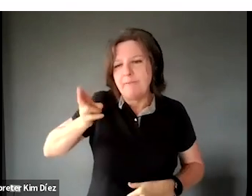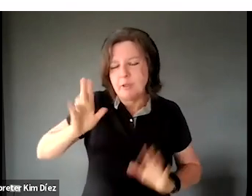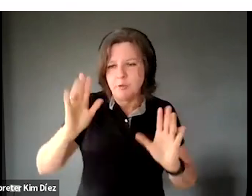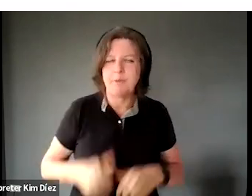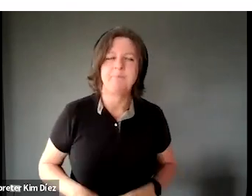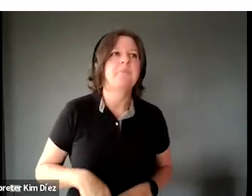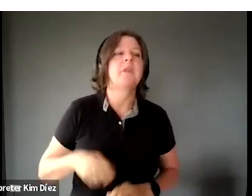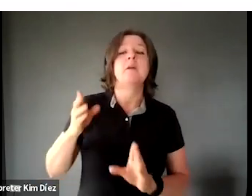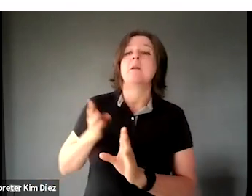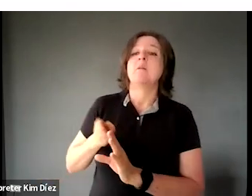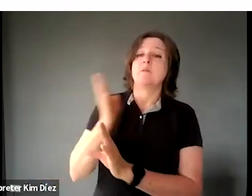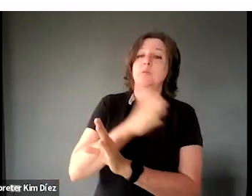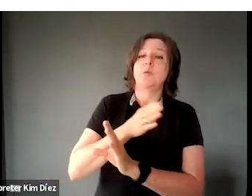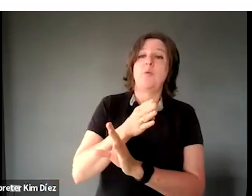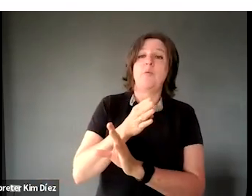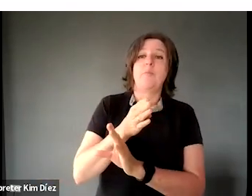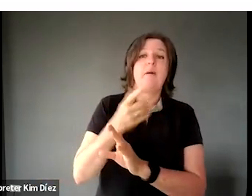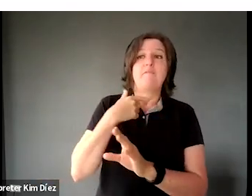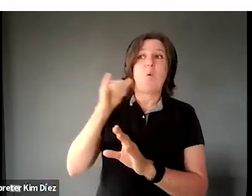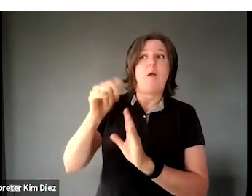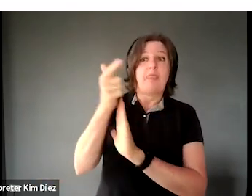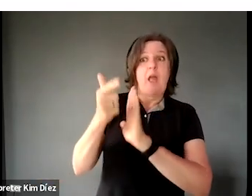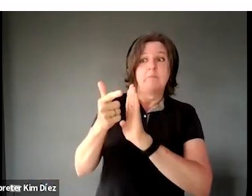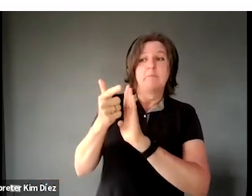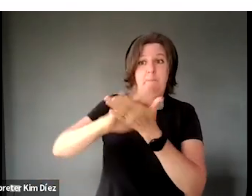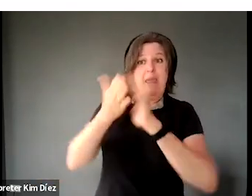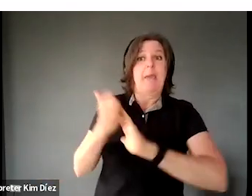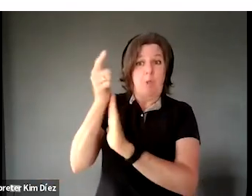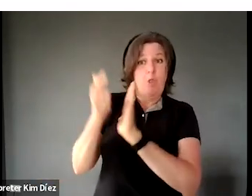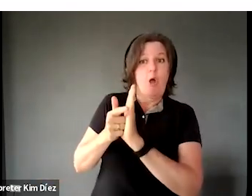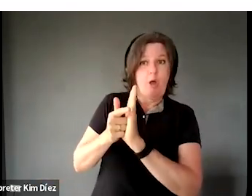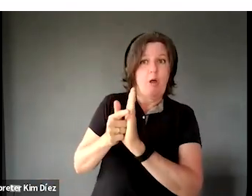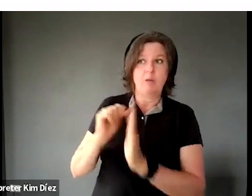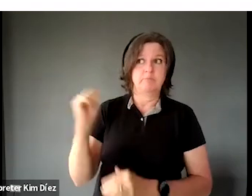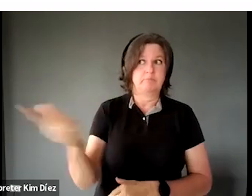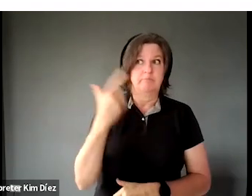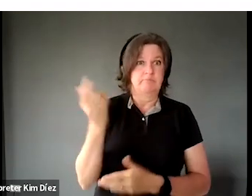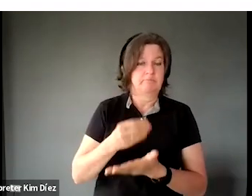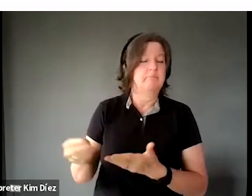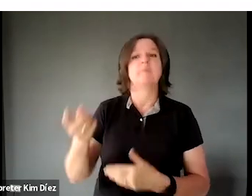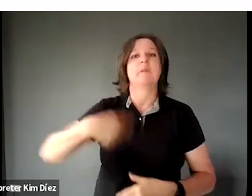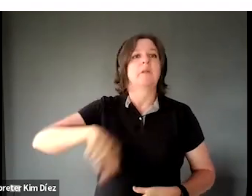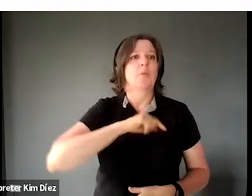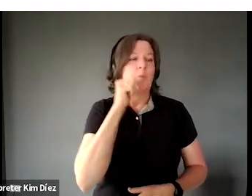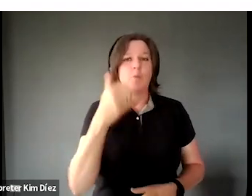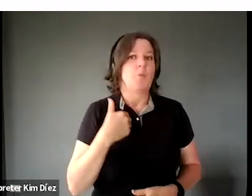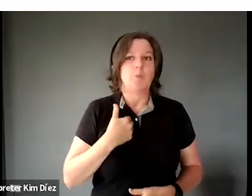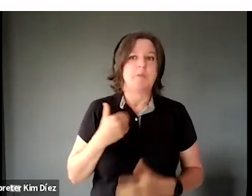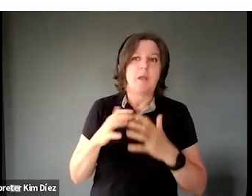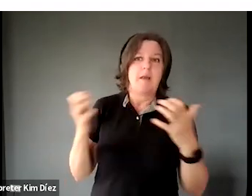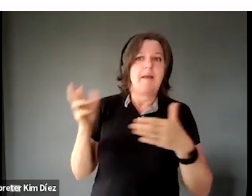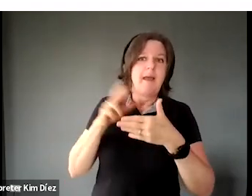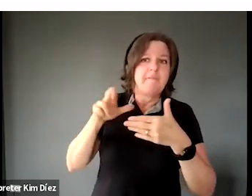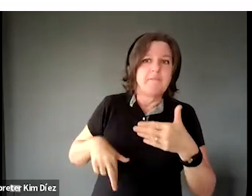is that historically, before this regulation came into effect,